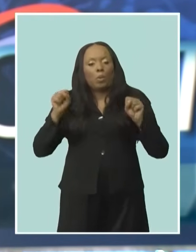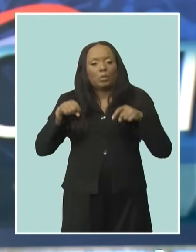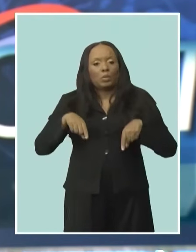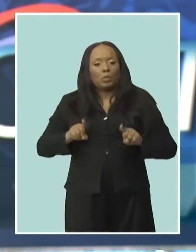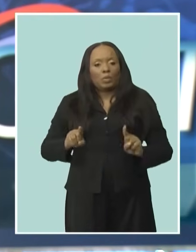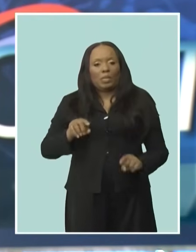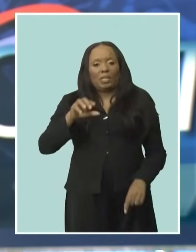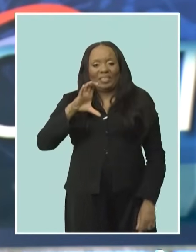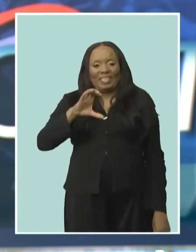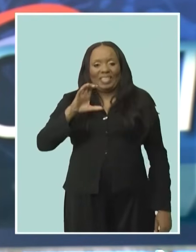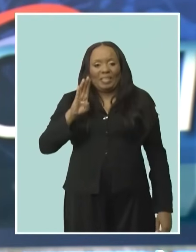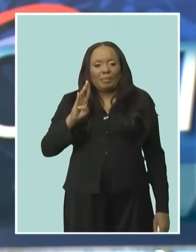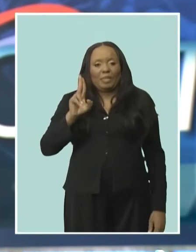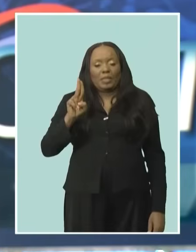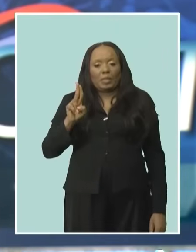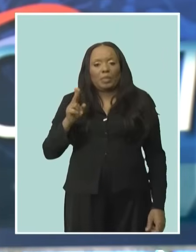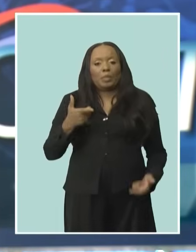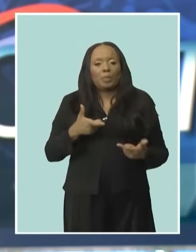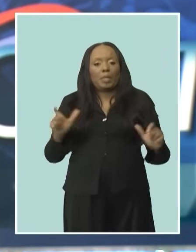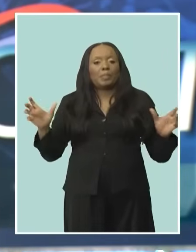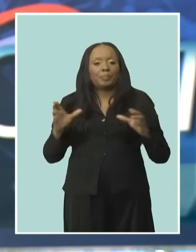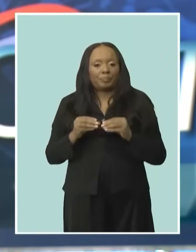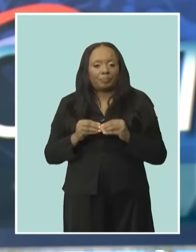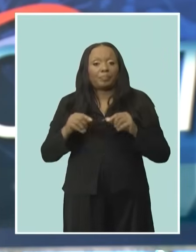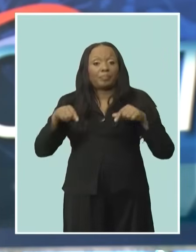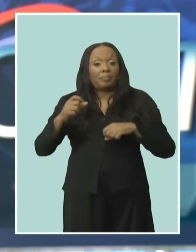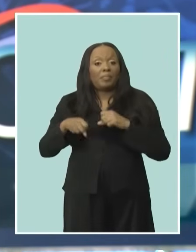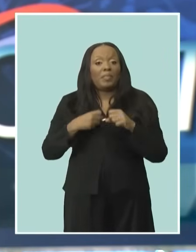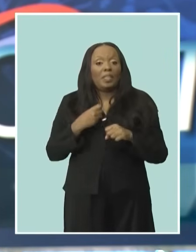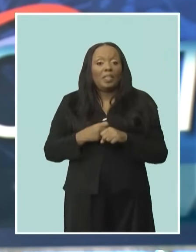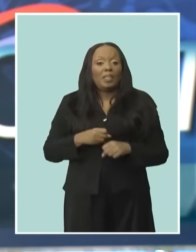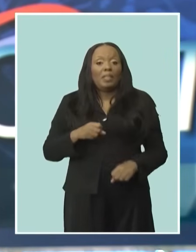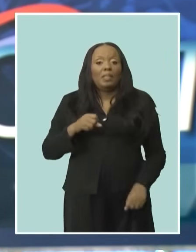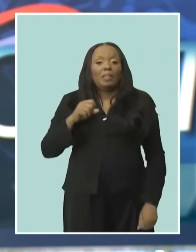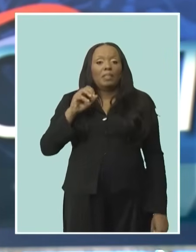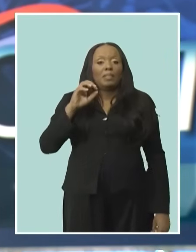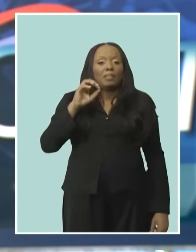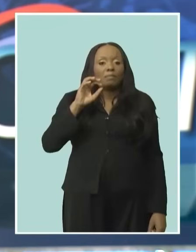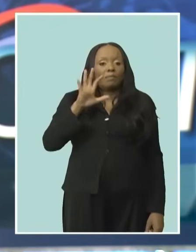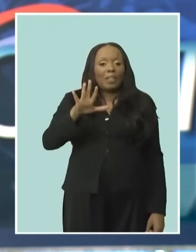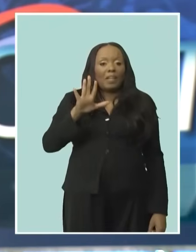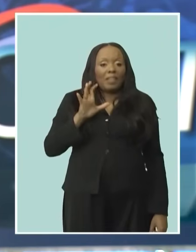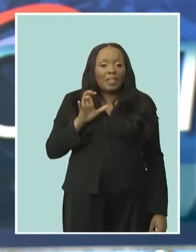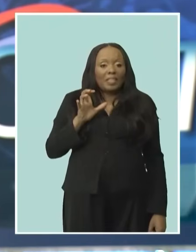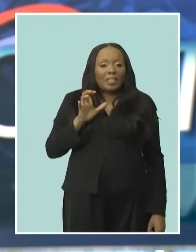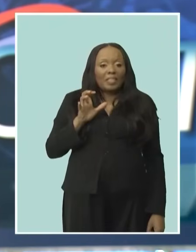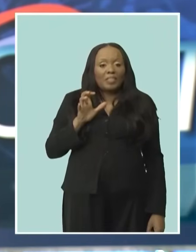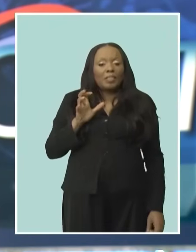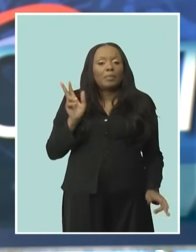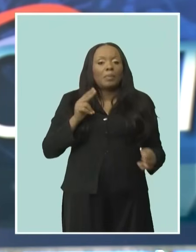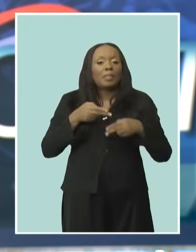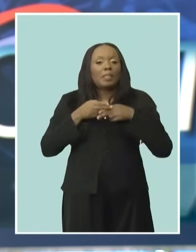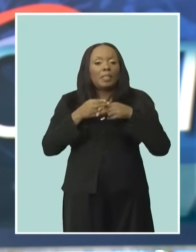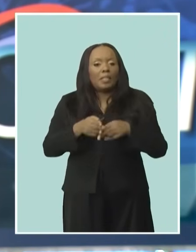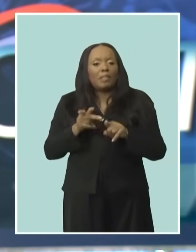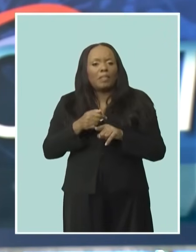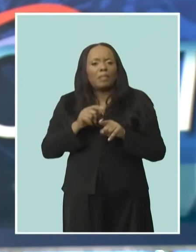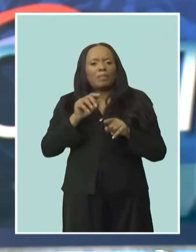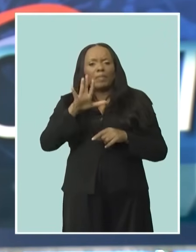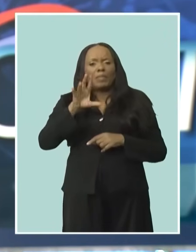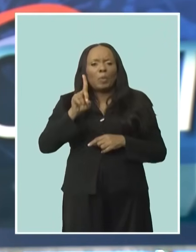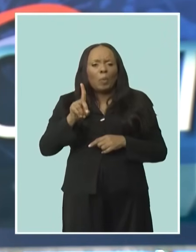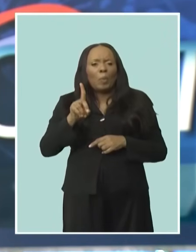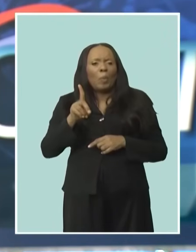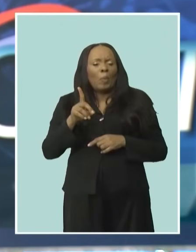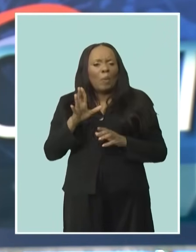This year saw 551 submissions in 61 categories from 30 organizations representing